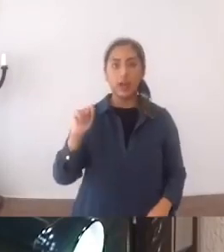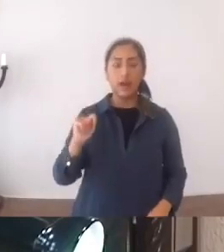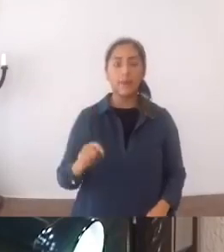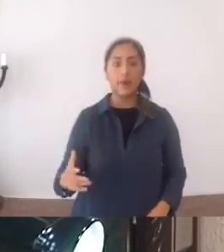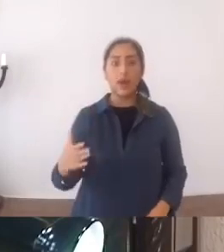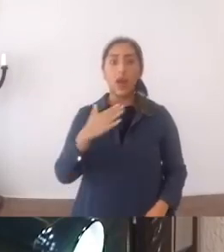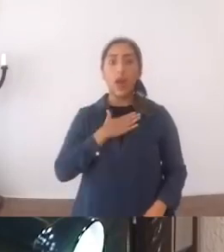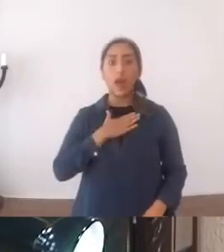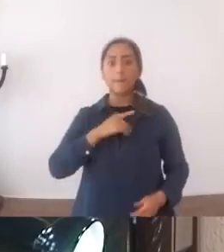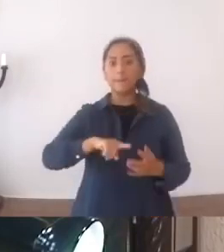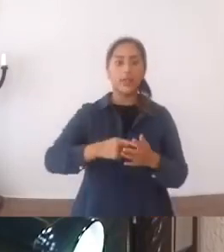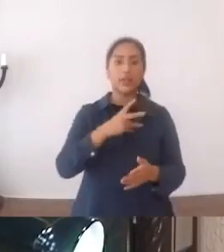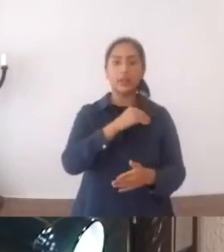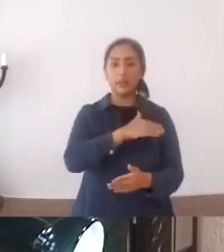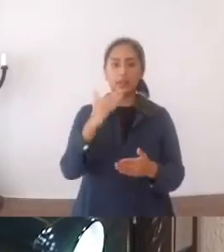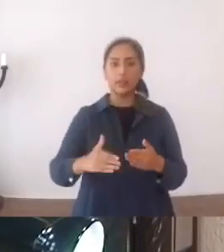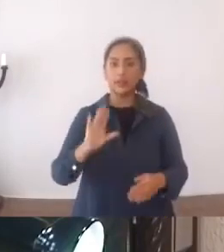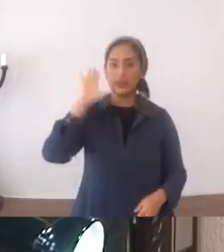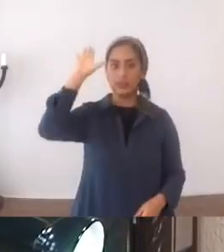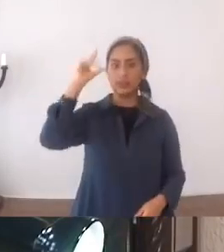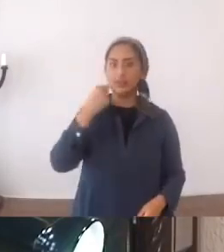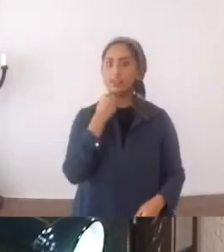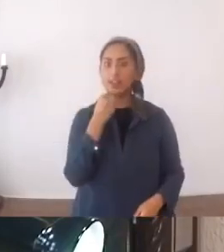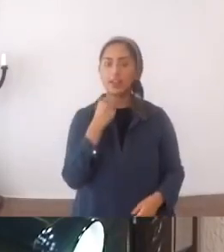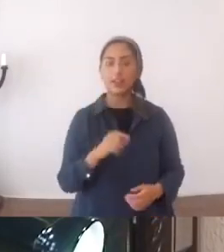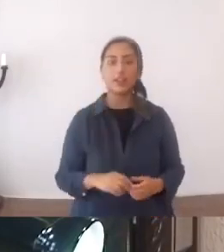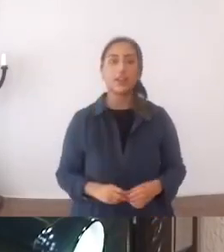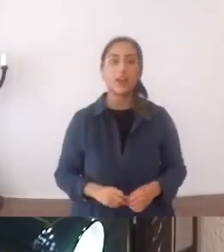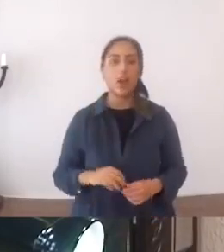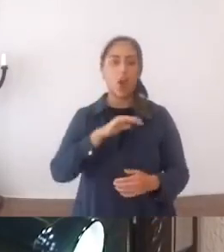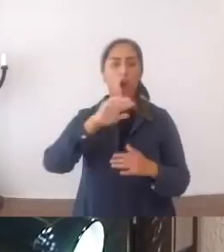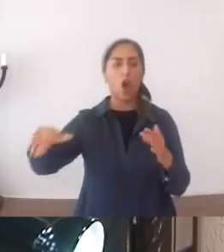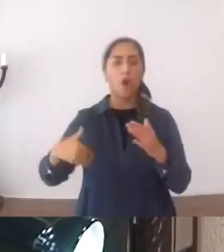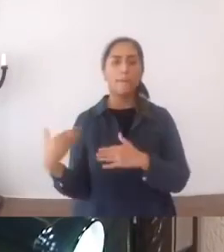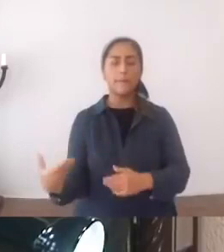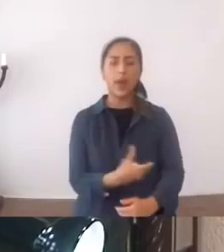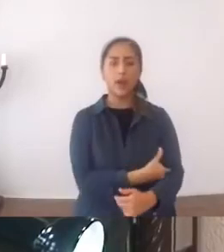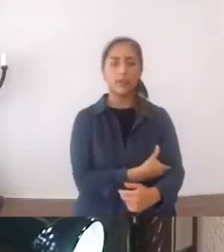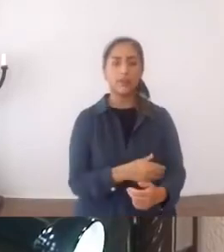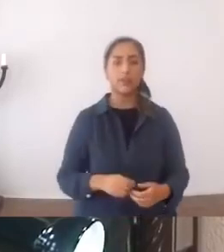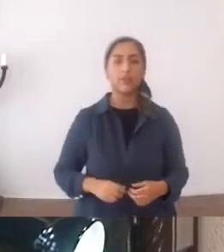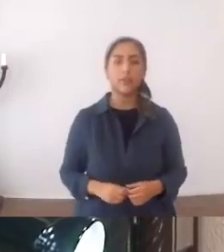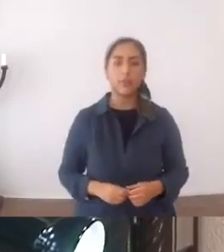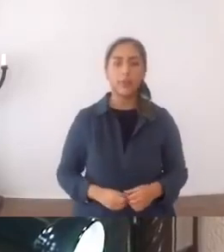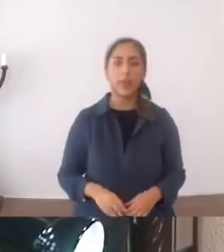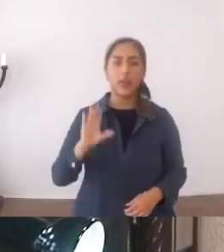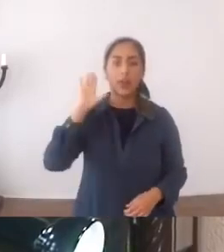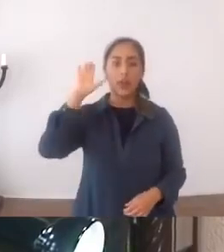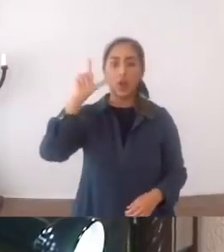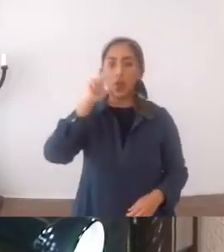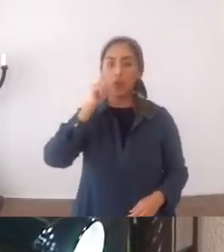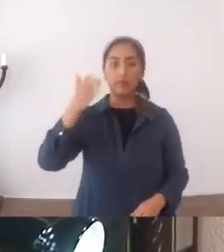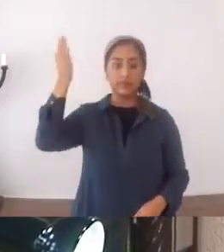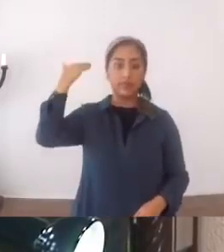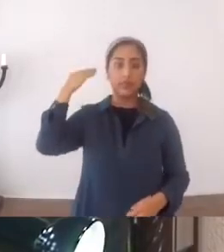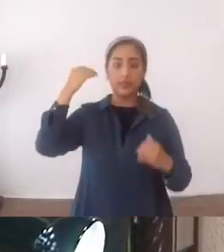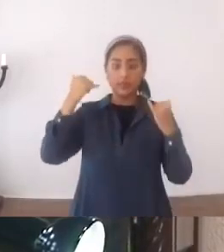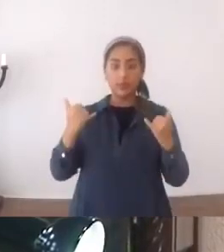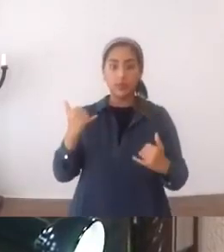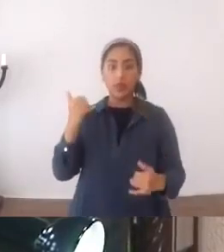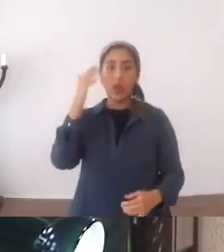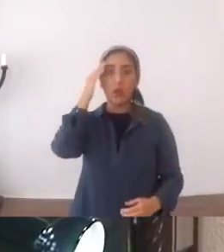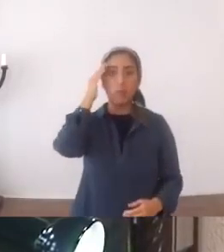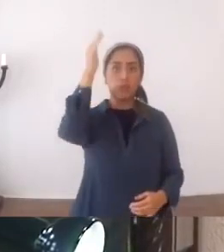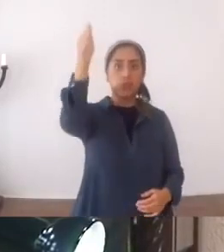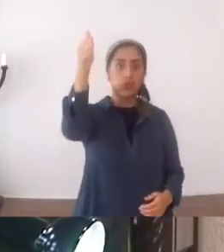him? Aleph Tav. Aleph Yo Tav. soy el principio y el fin, I dice am the Yahshua. beginning and the end, says El Joshua. Todopoderoso, The Almighty. el que es,